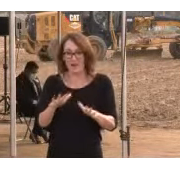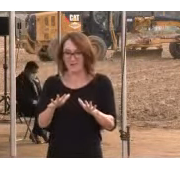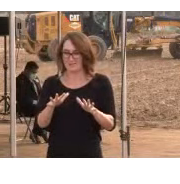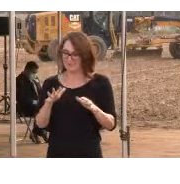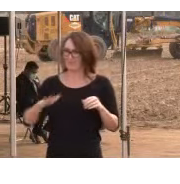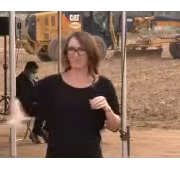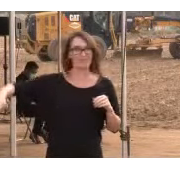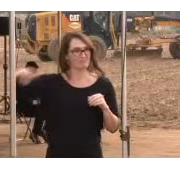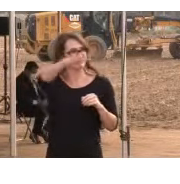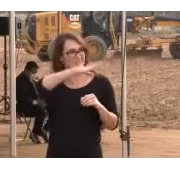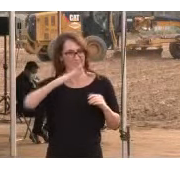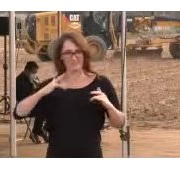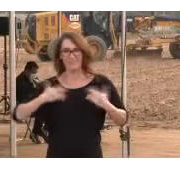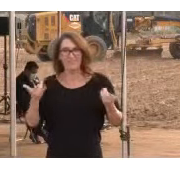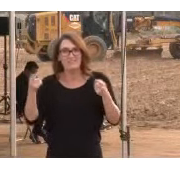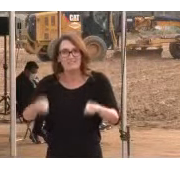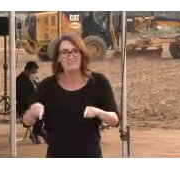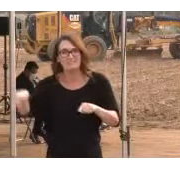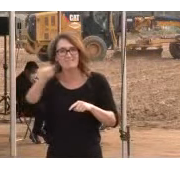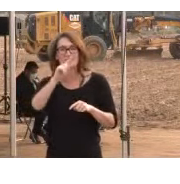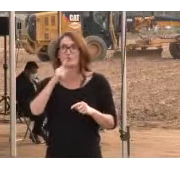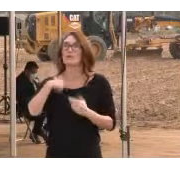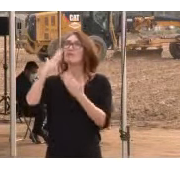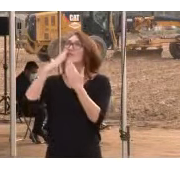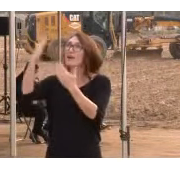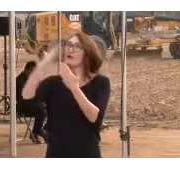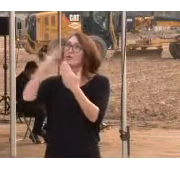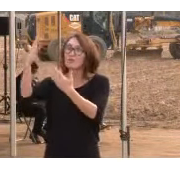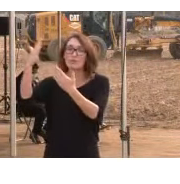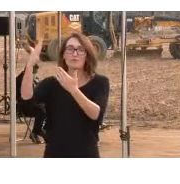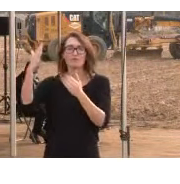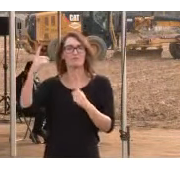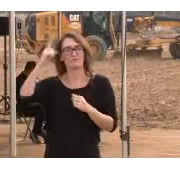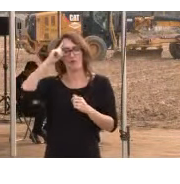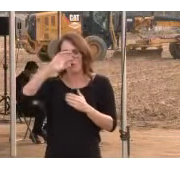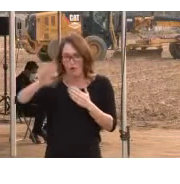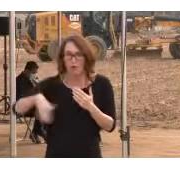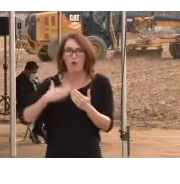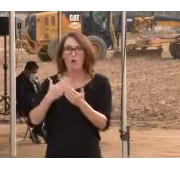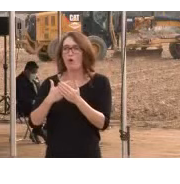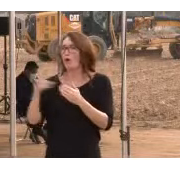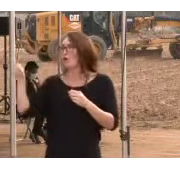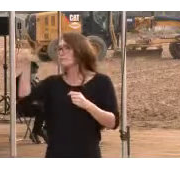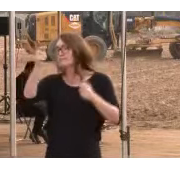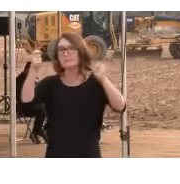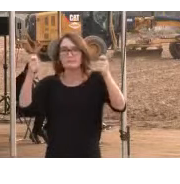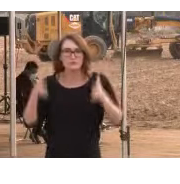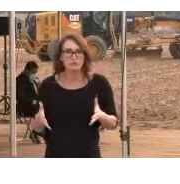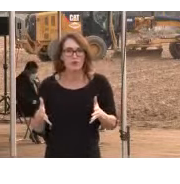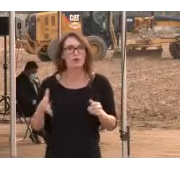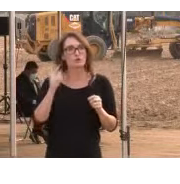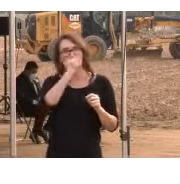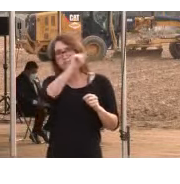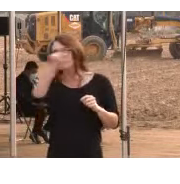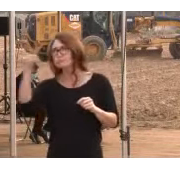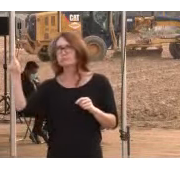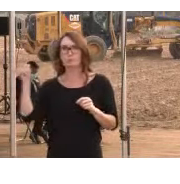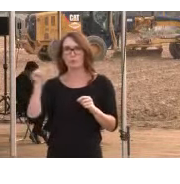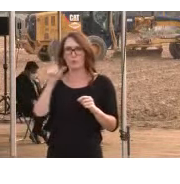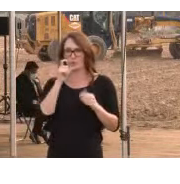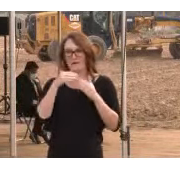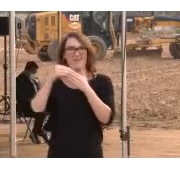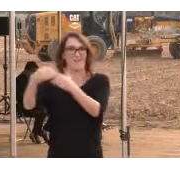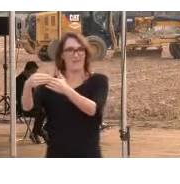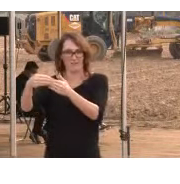this occasion. God, we thank you for all of the administrators that have led